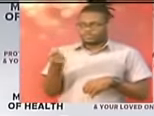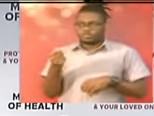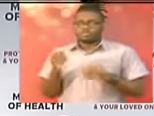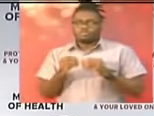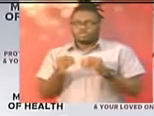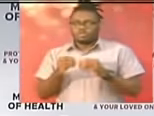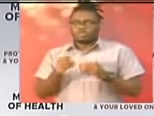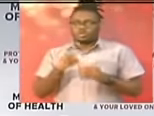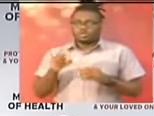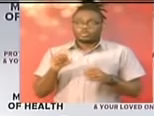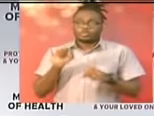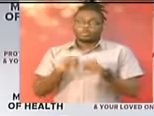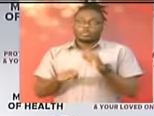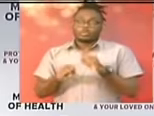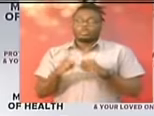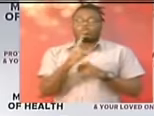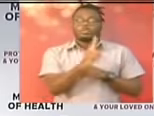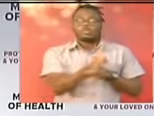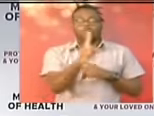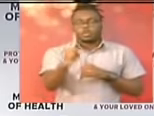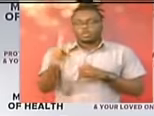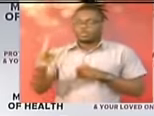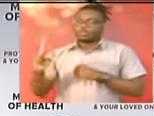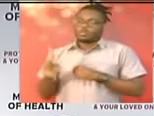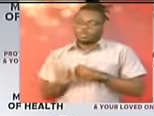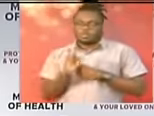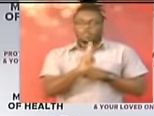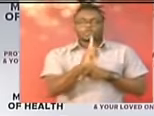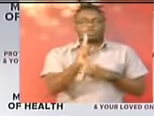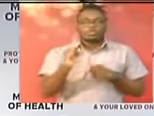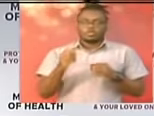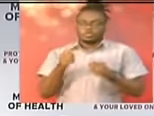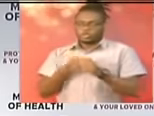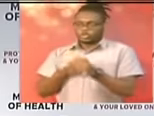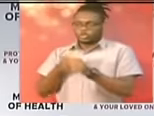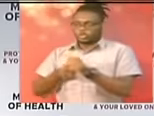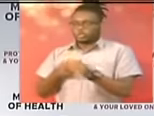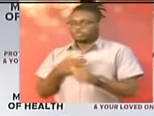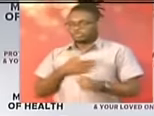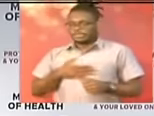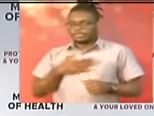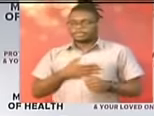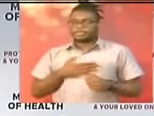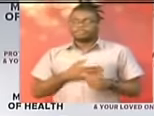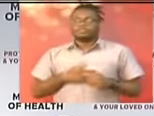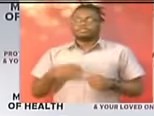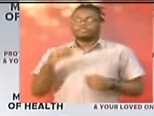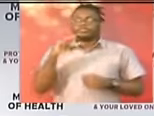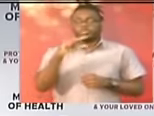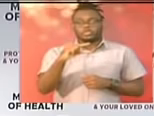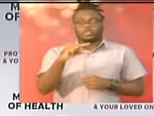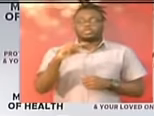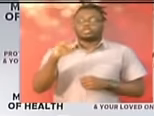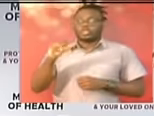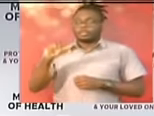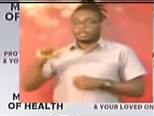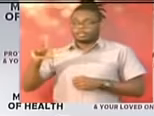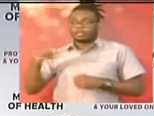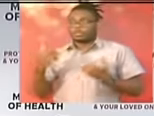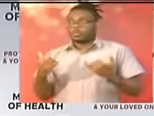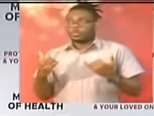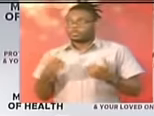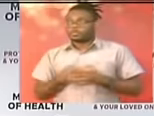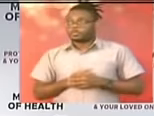1 follow-up question per media house. We go back to Guardian Media Limited for your follow-up question.